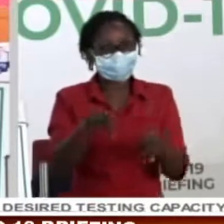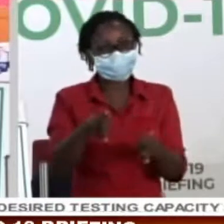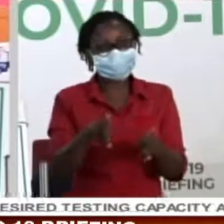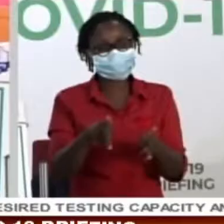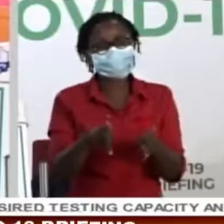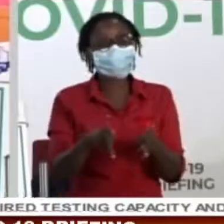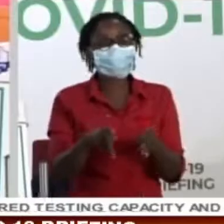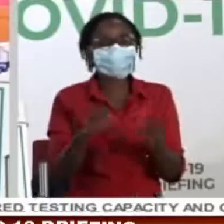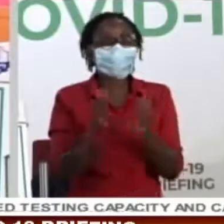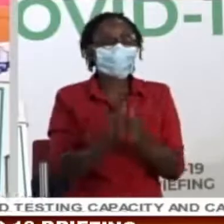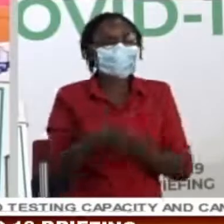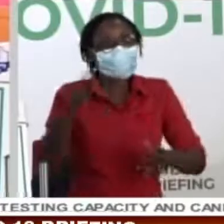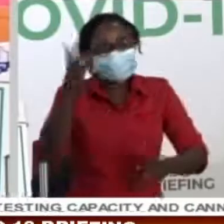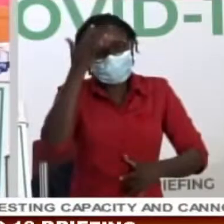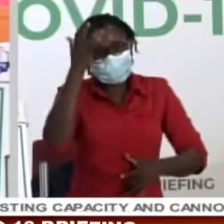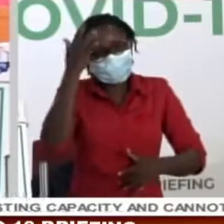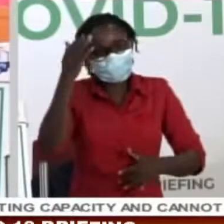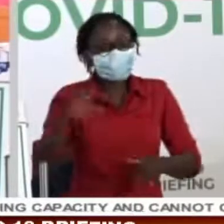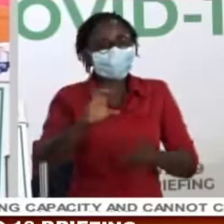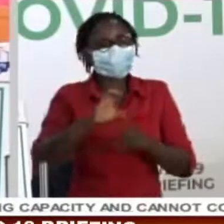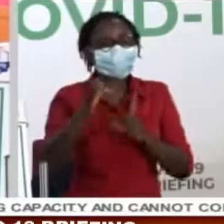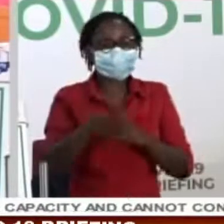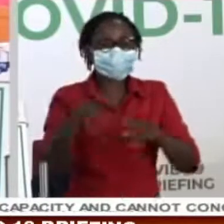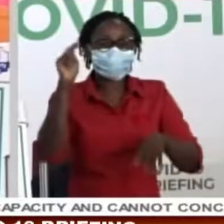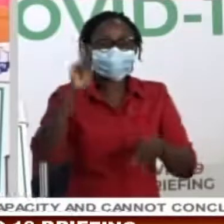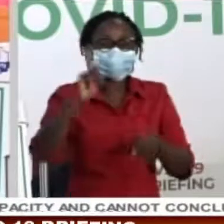pre-existing conditions need to be protected.